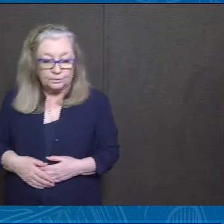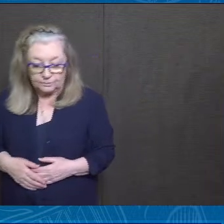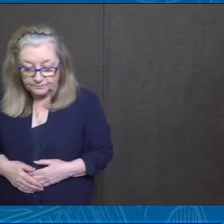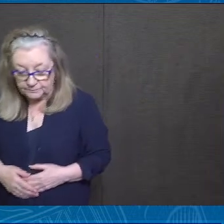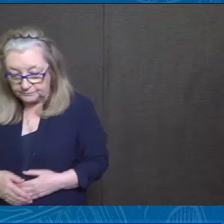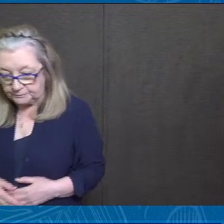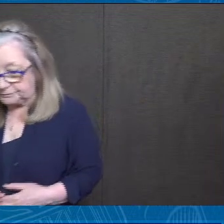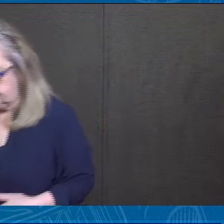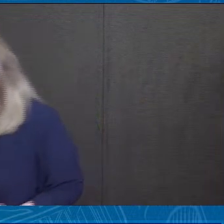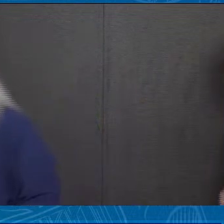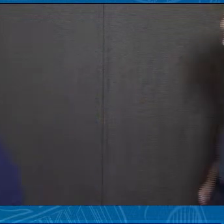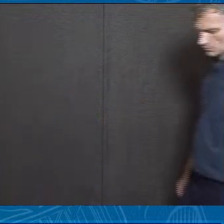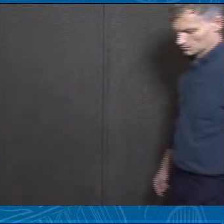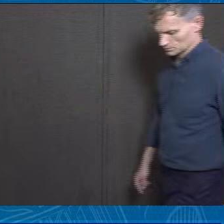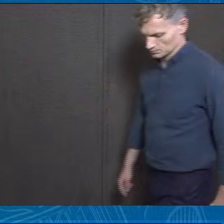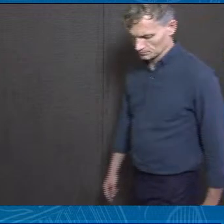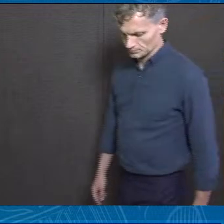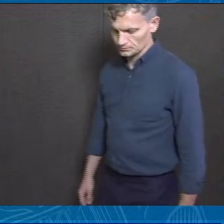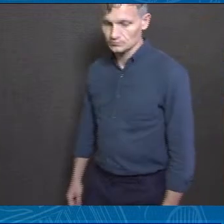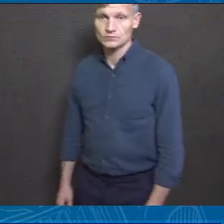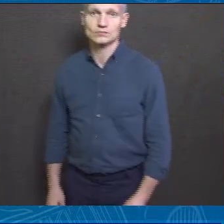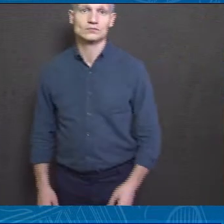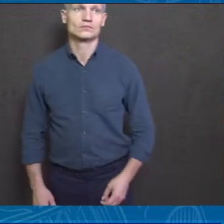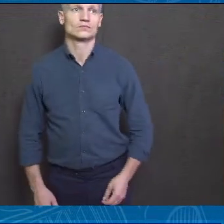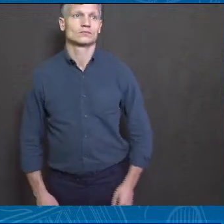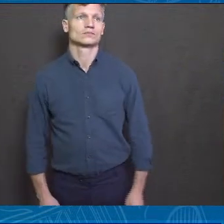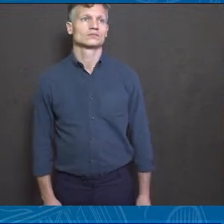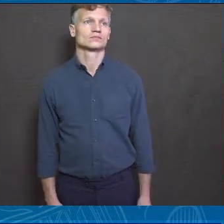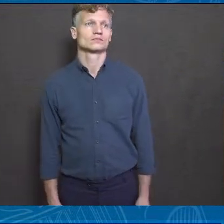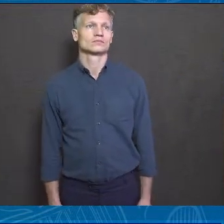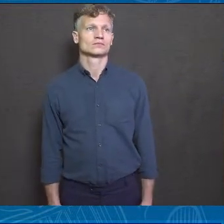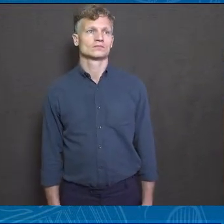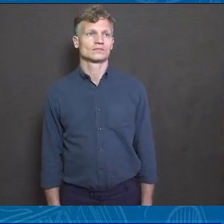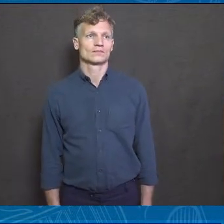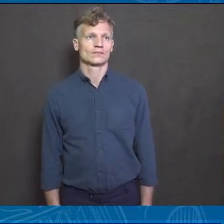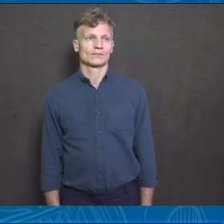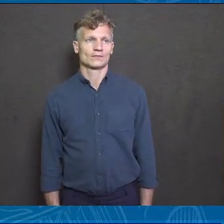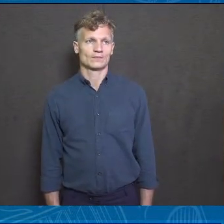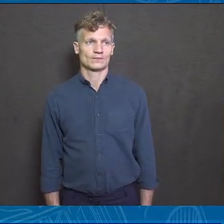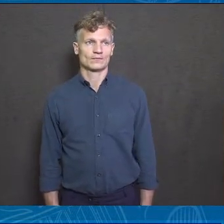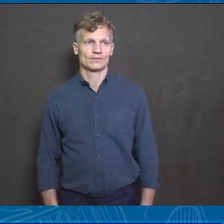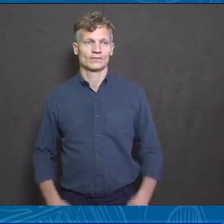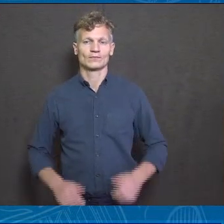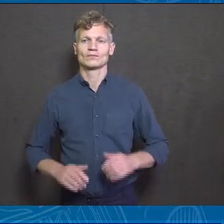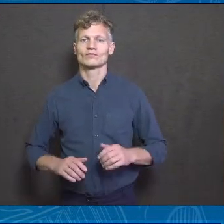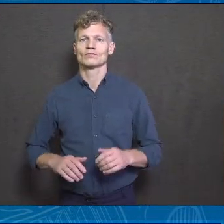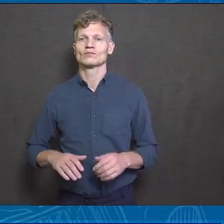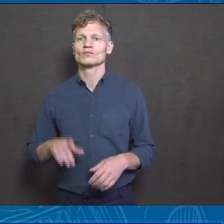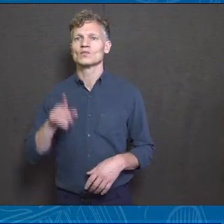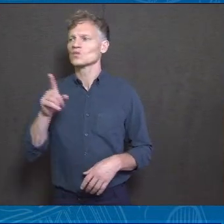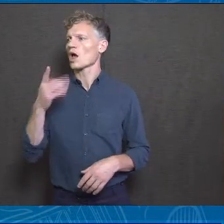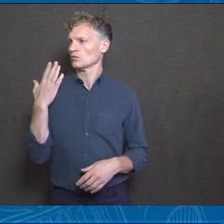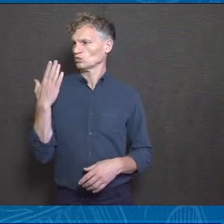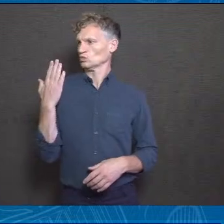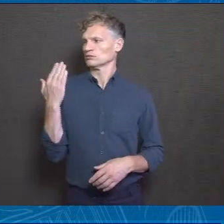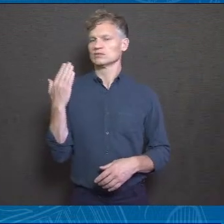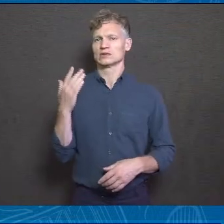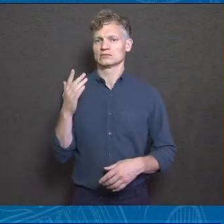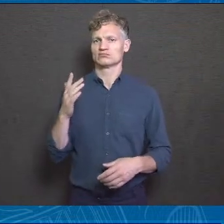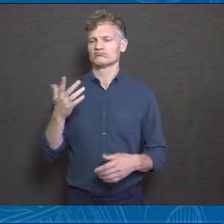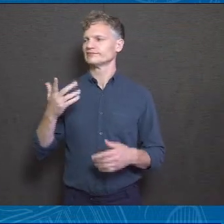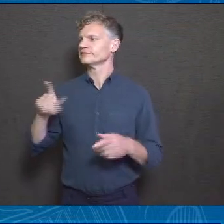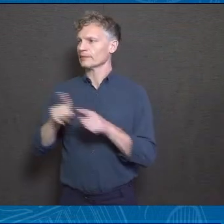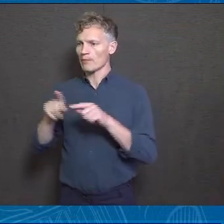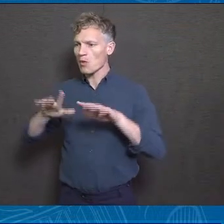the recent flood in Khado watershed, in one of the watershed in Nepal, we are also able to come out with satellite-based impact